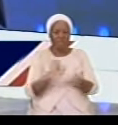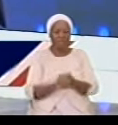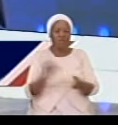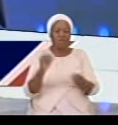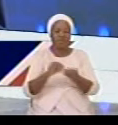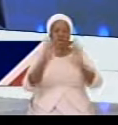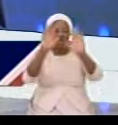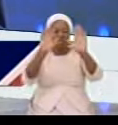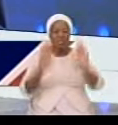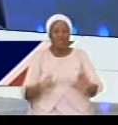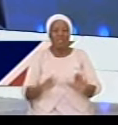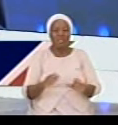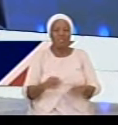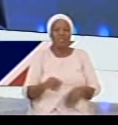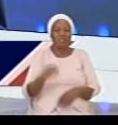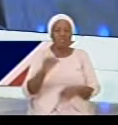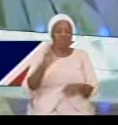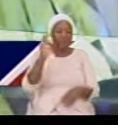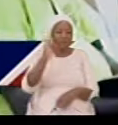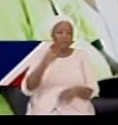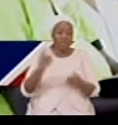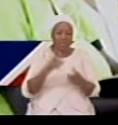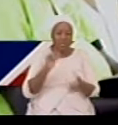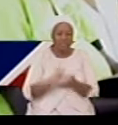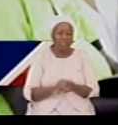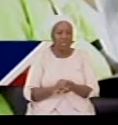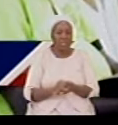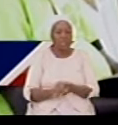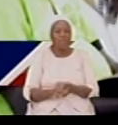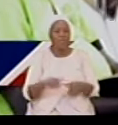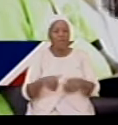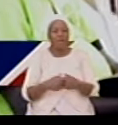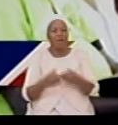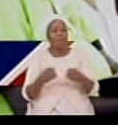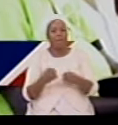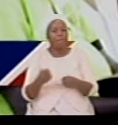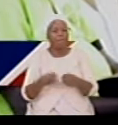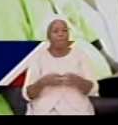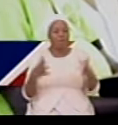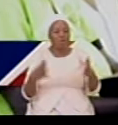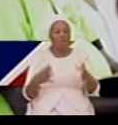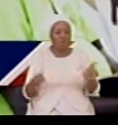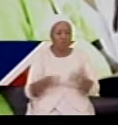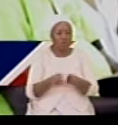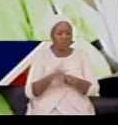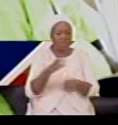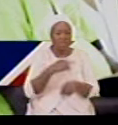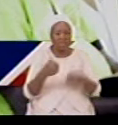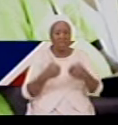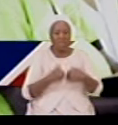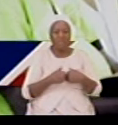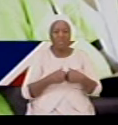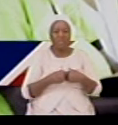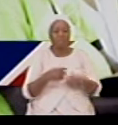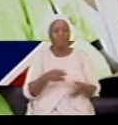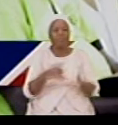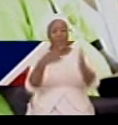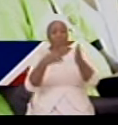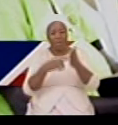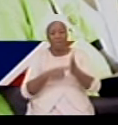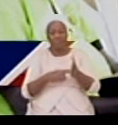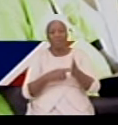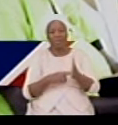how much also is the mediator of a better covenant? The covenant is for us, and